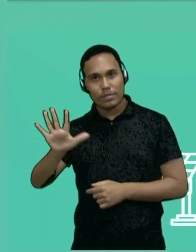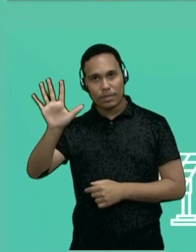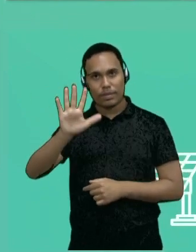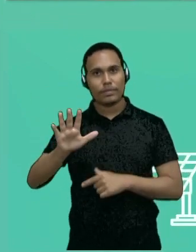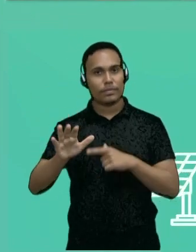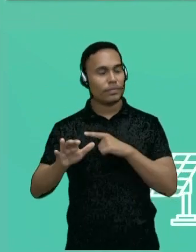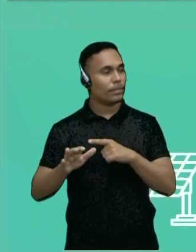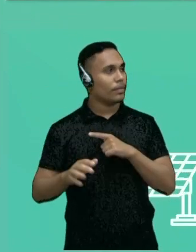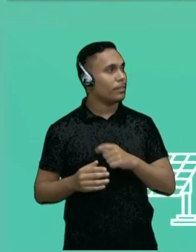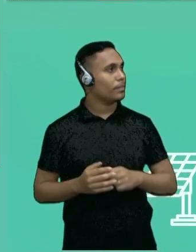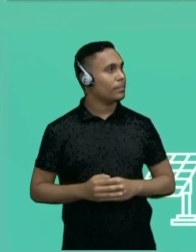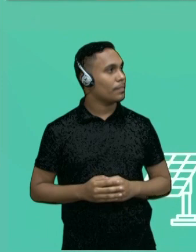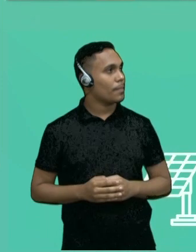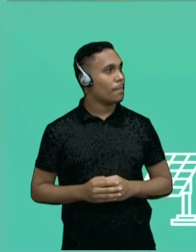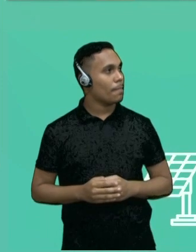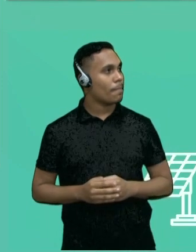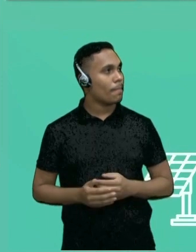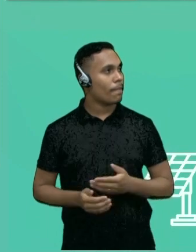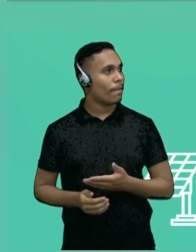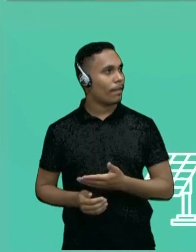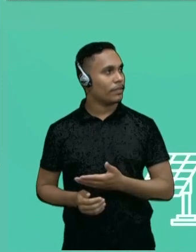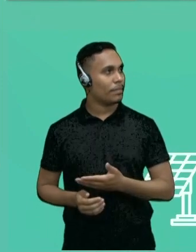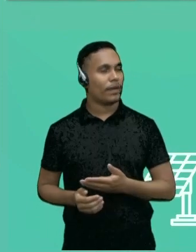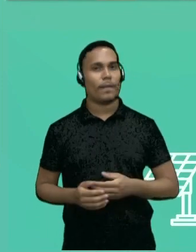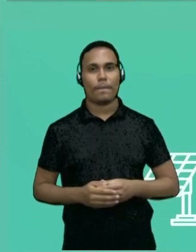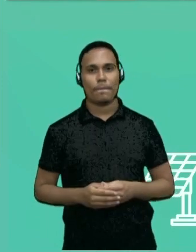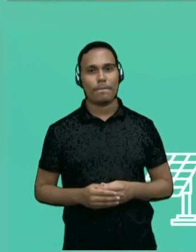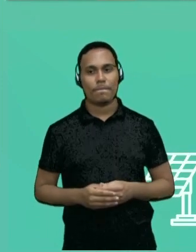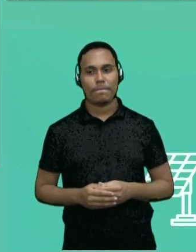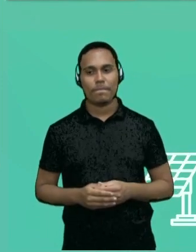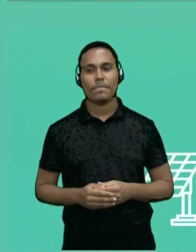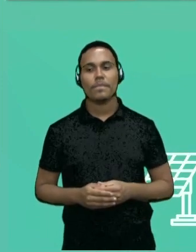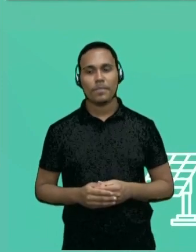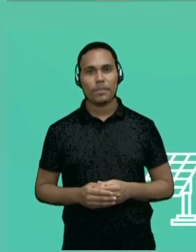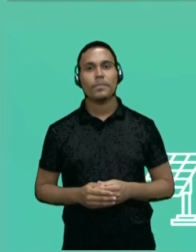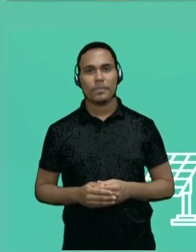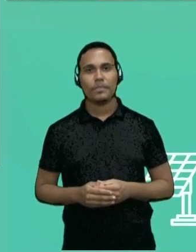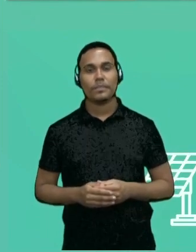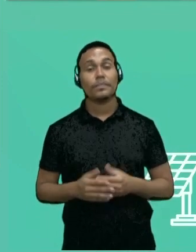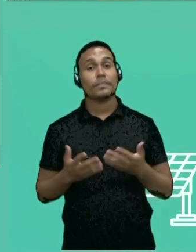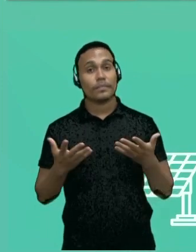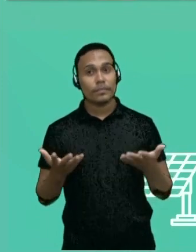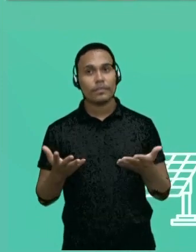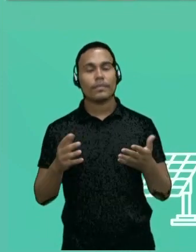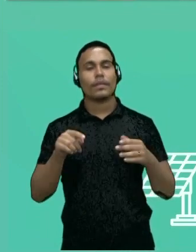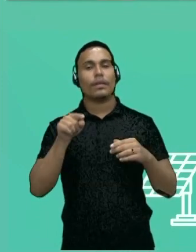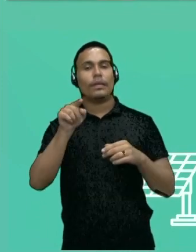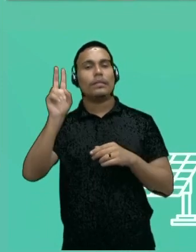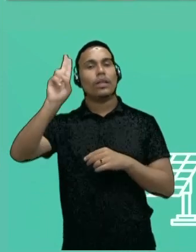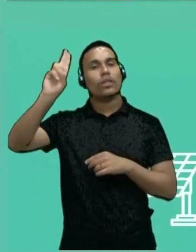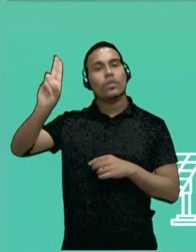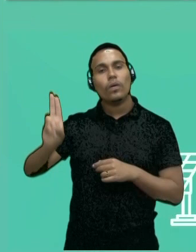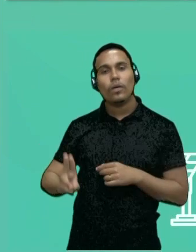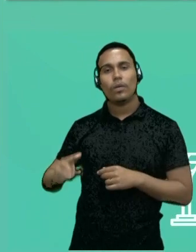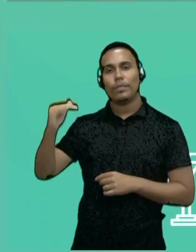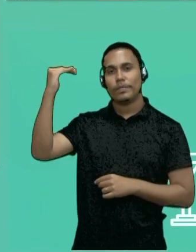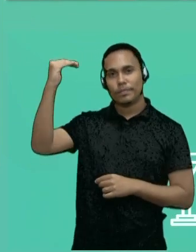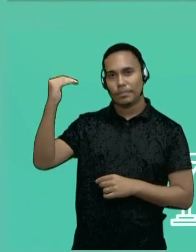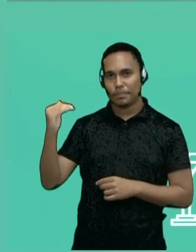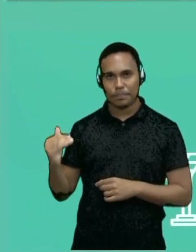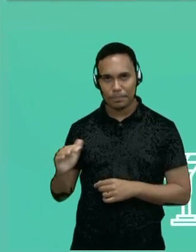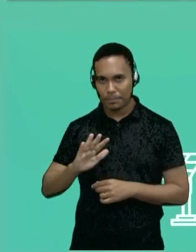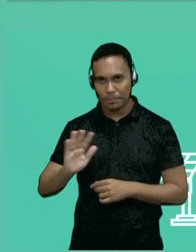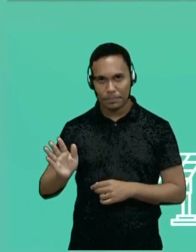solutions providers, Carbon Clean and TP Group. On the developers consultancy side, we have Arup and BP, and also the likes